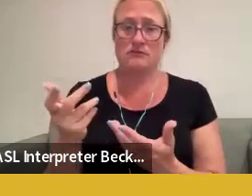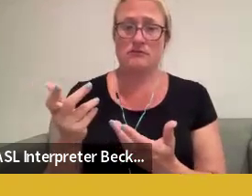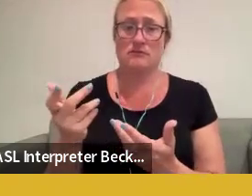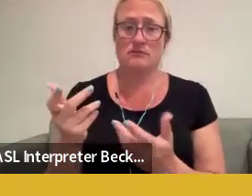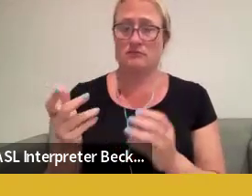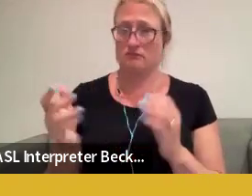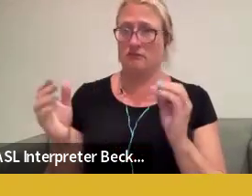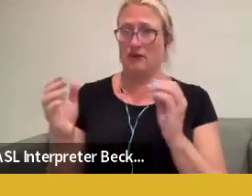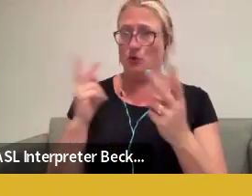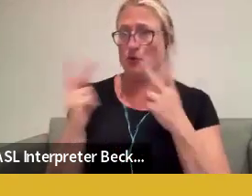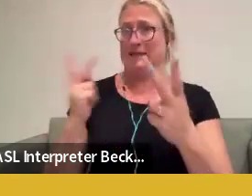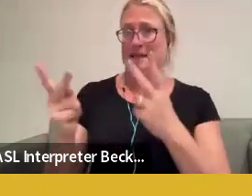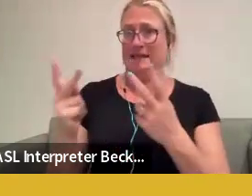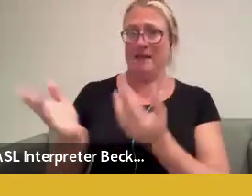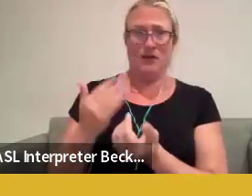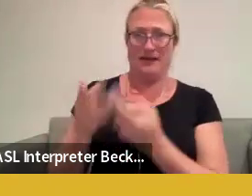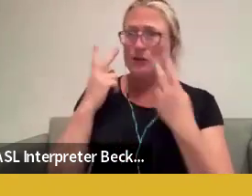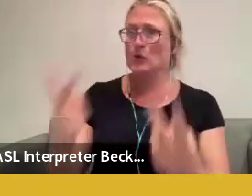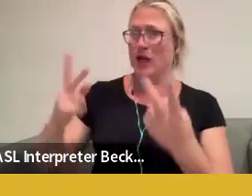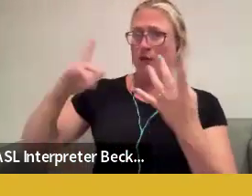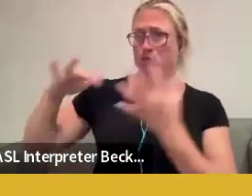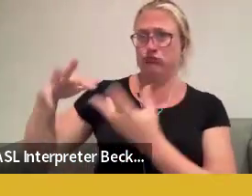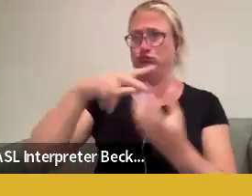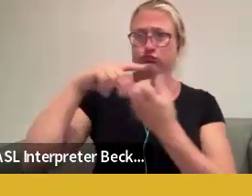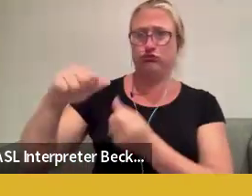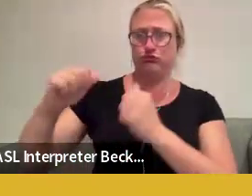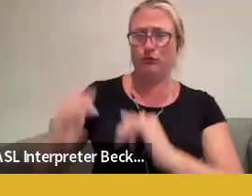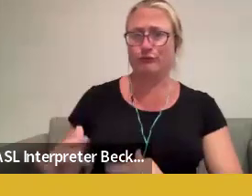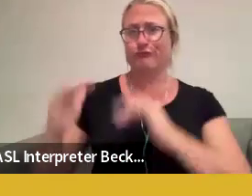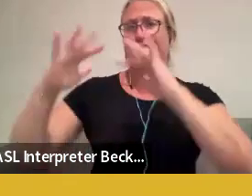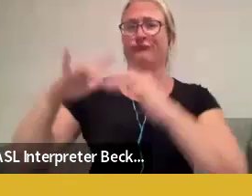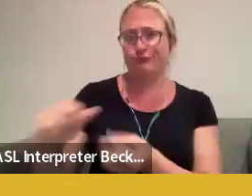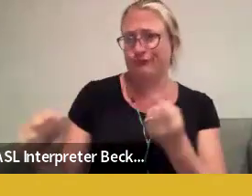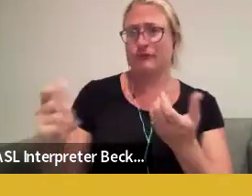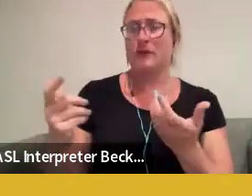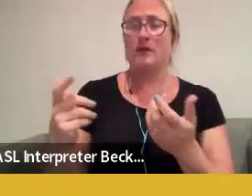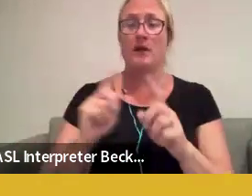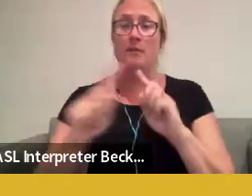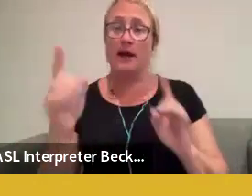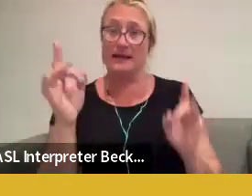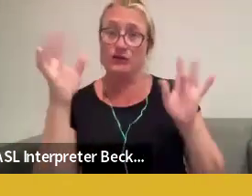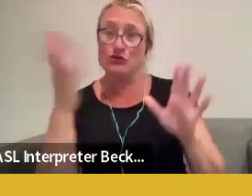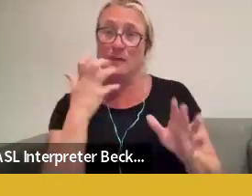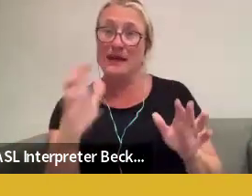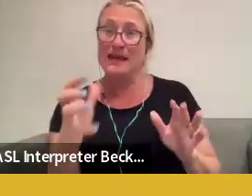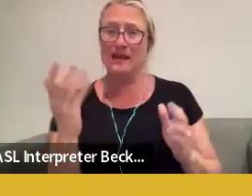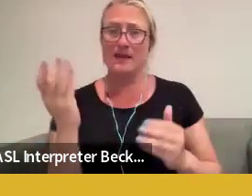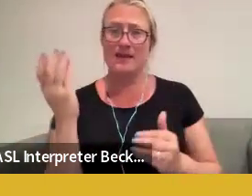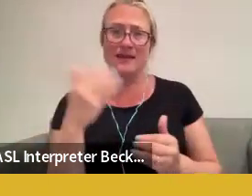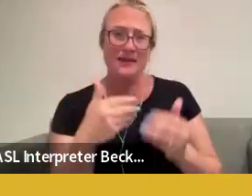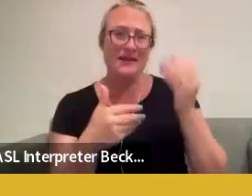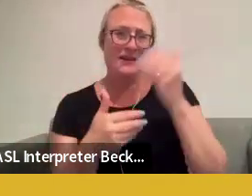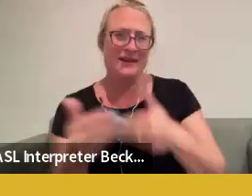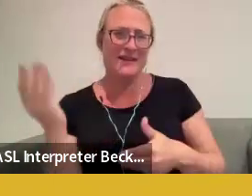more visible. We see the destruction and damage from flooding. Extreme heat is more silent. We're not